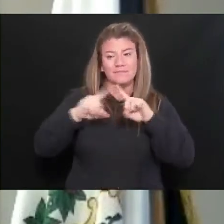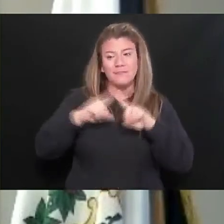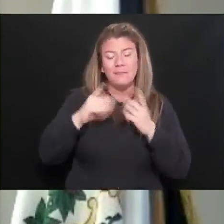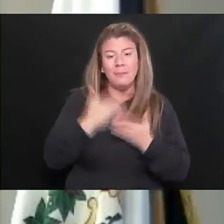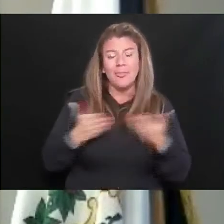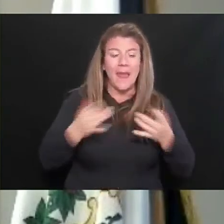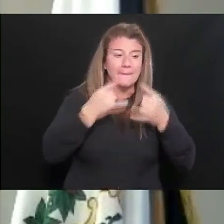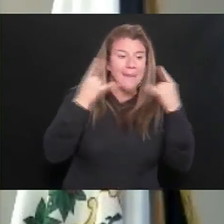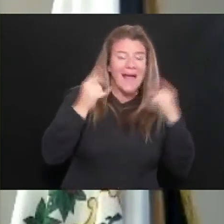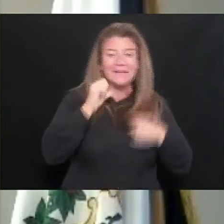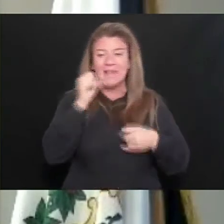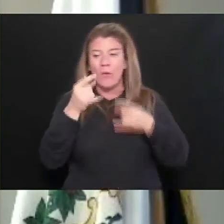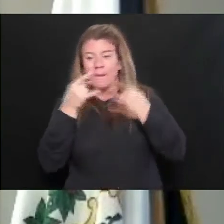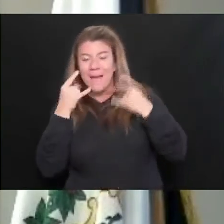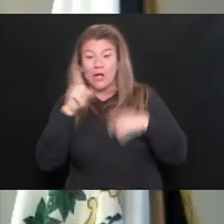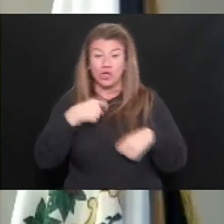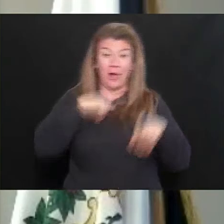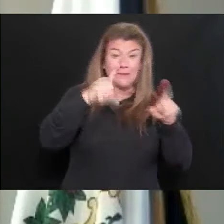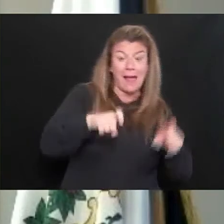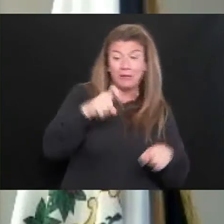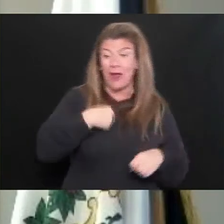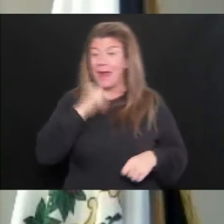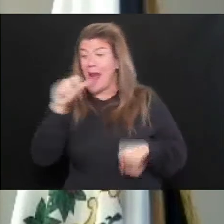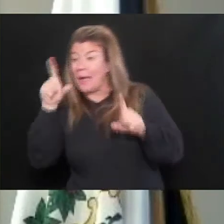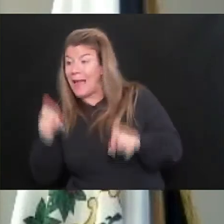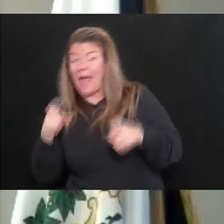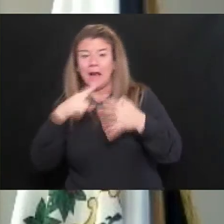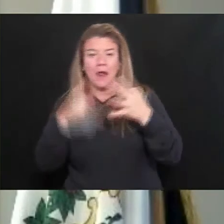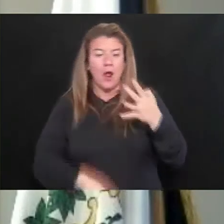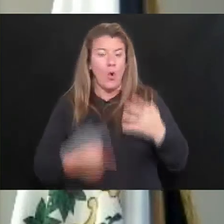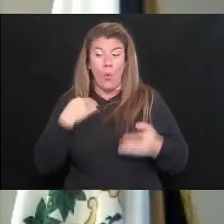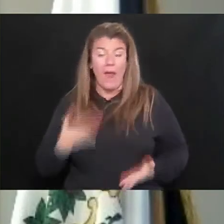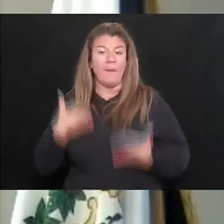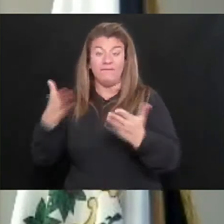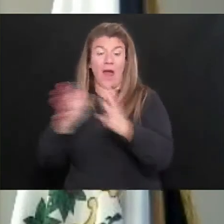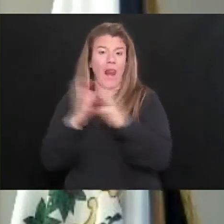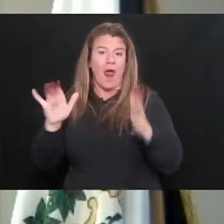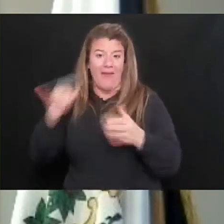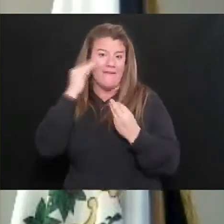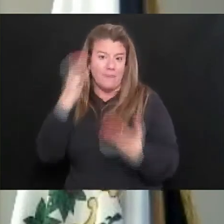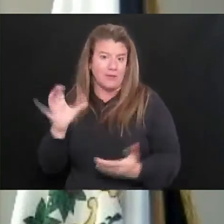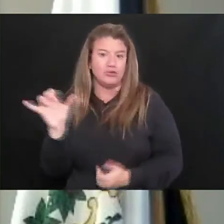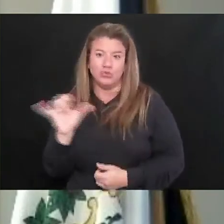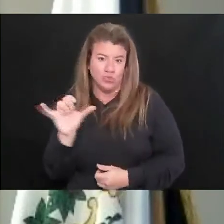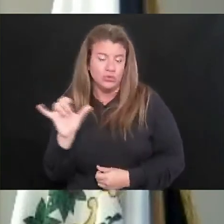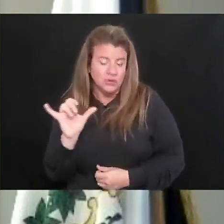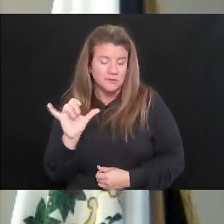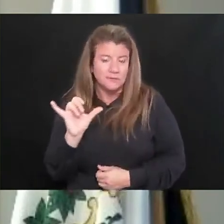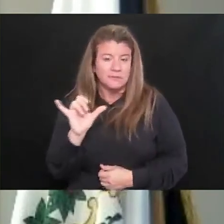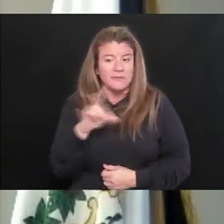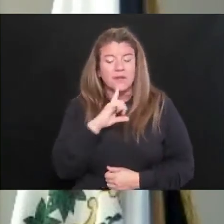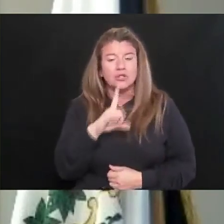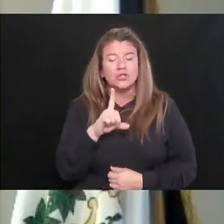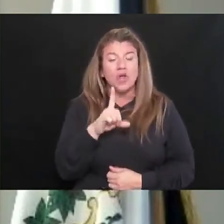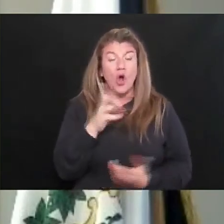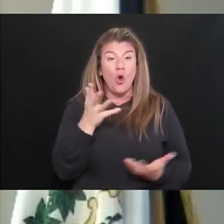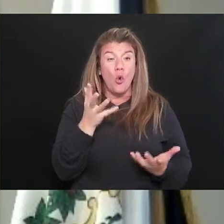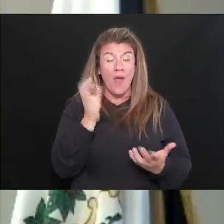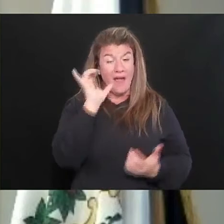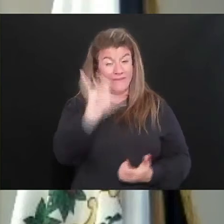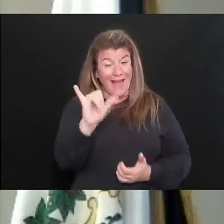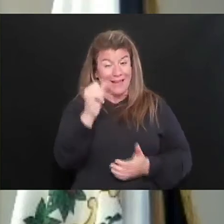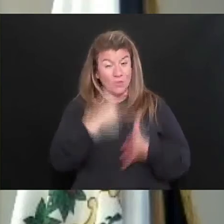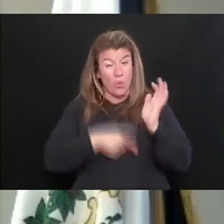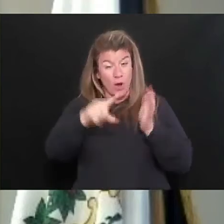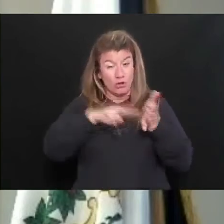wear a mask, whether they should test, et cetera. So we do provide a lot of that information to families. So if that's what you're referring